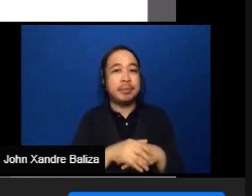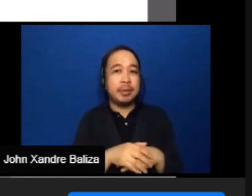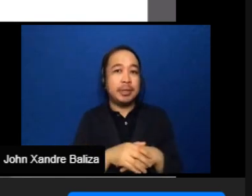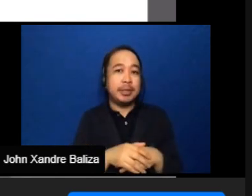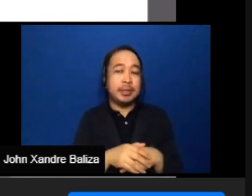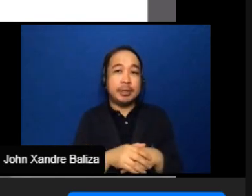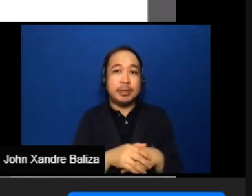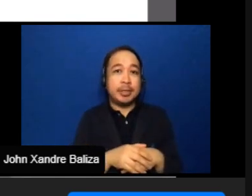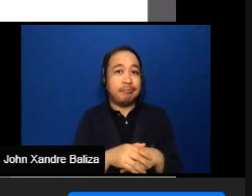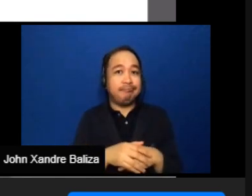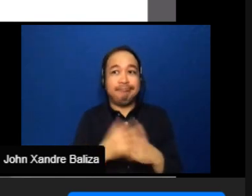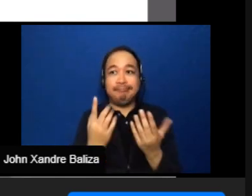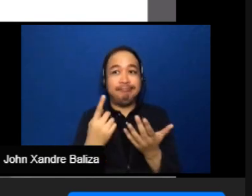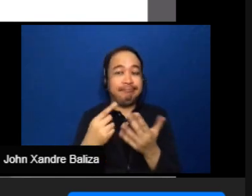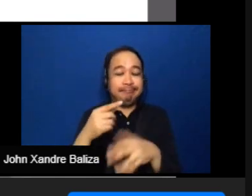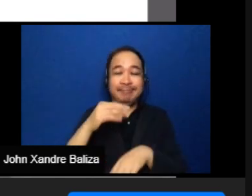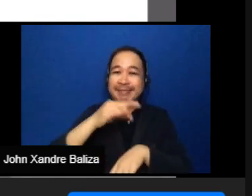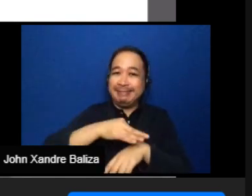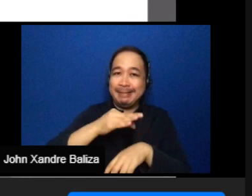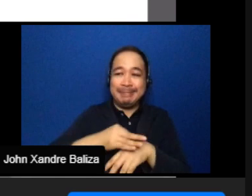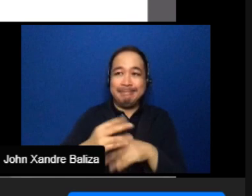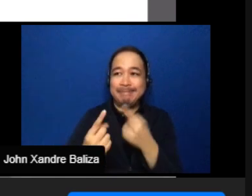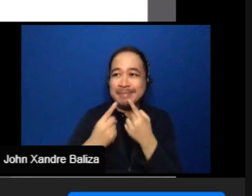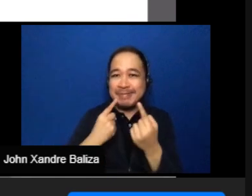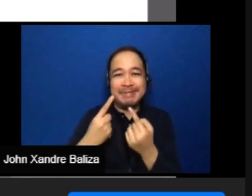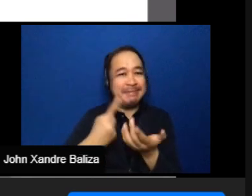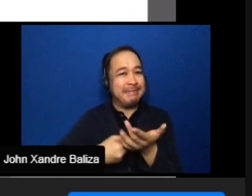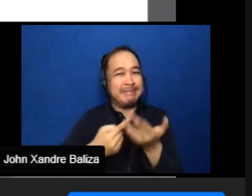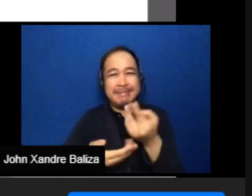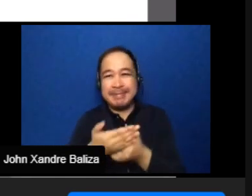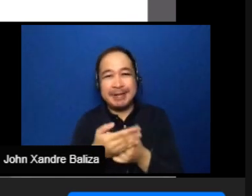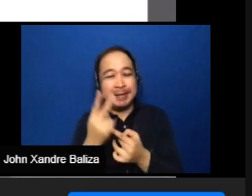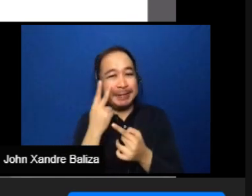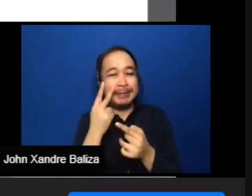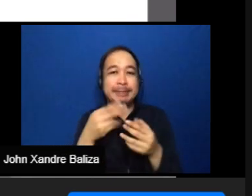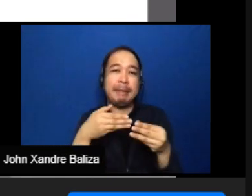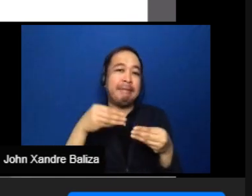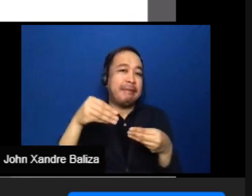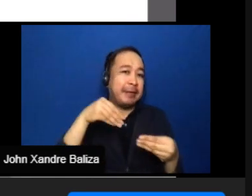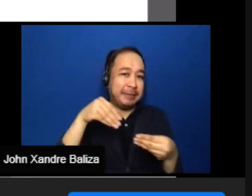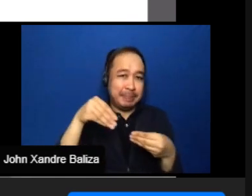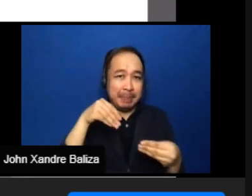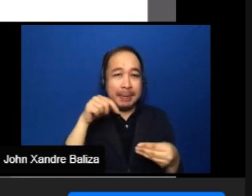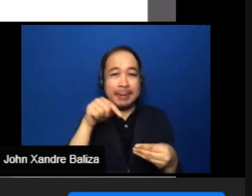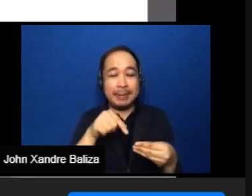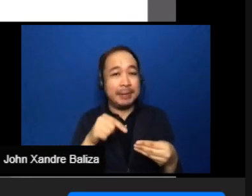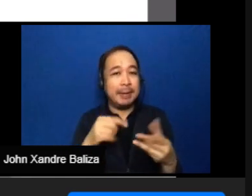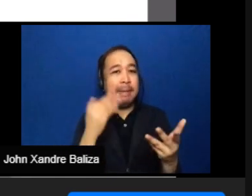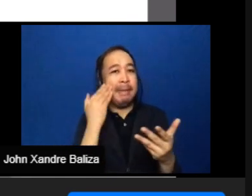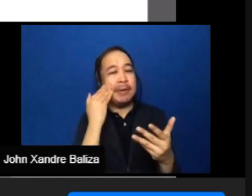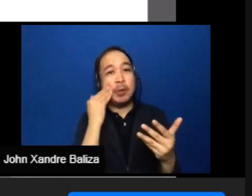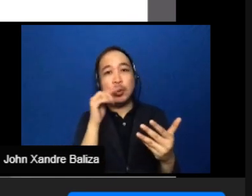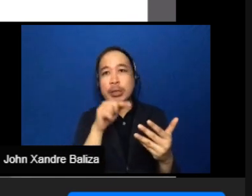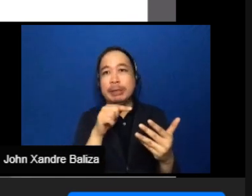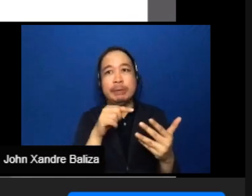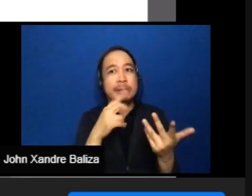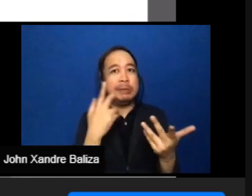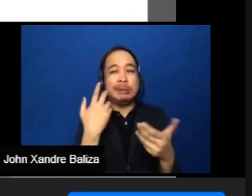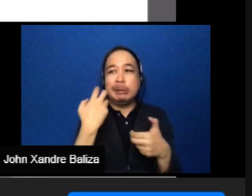to really, that's why it's kept in such a flexible manner, because we note that it's very difficult to